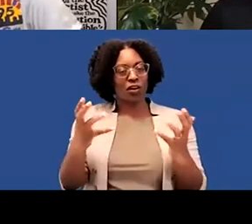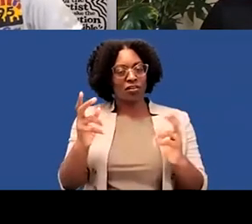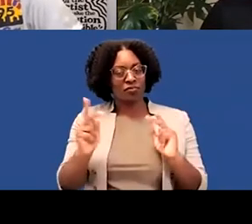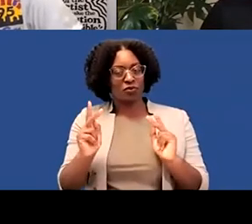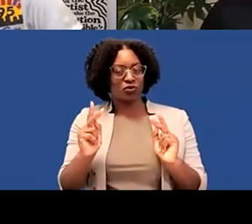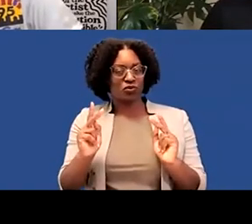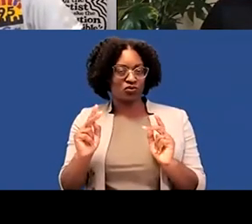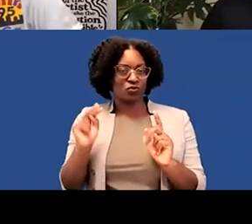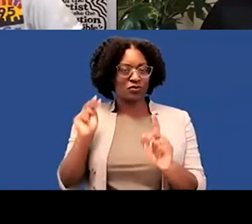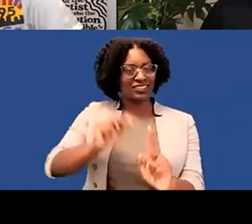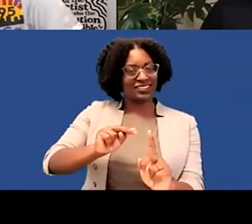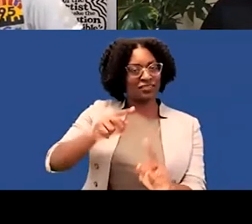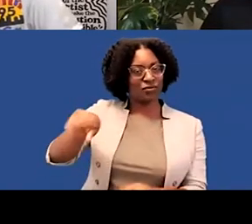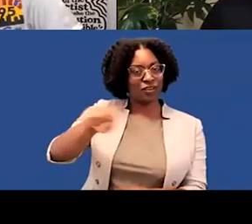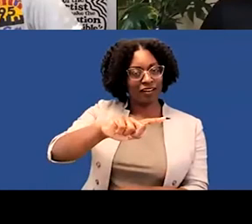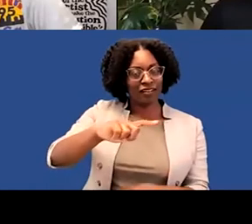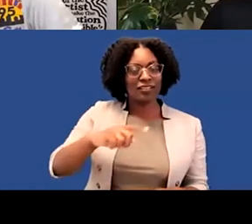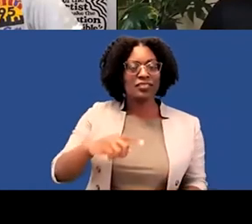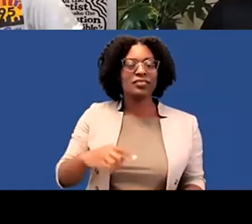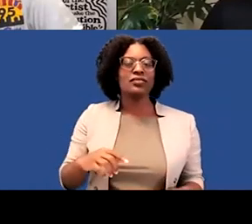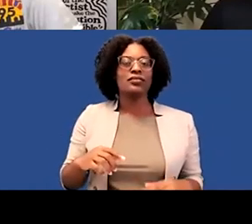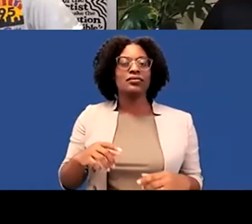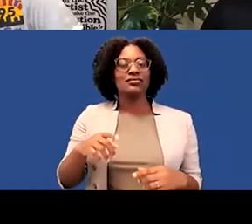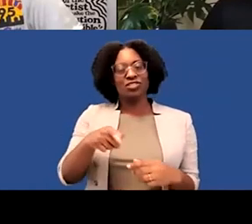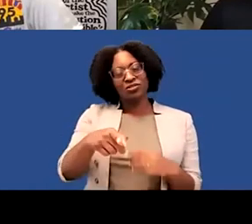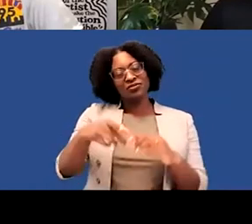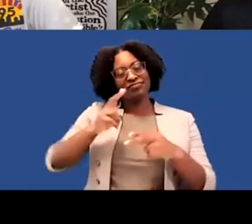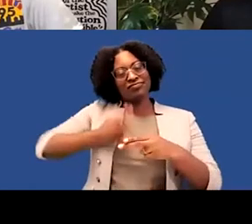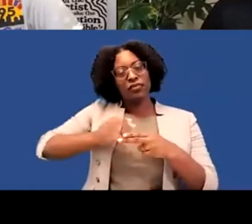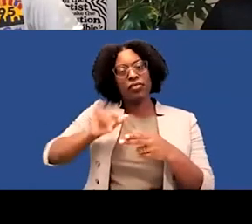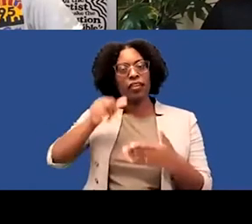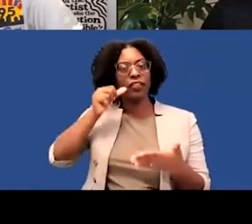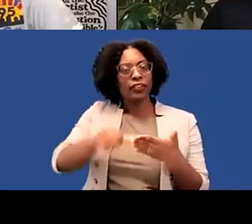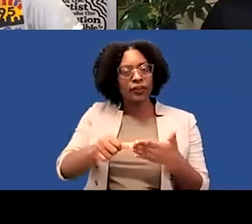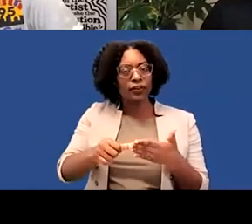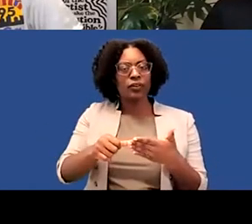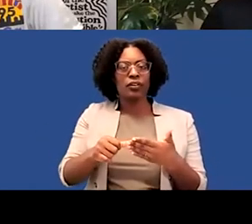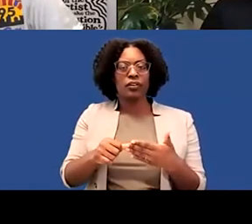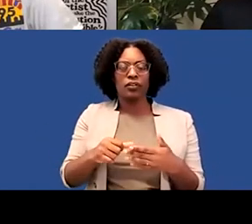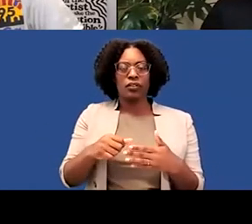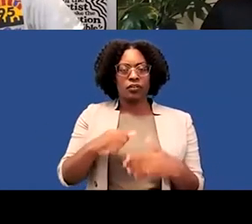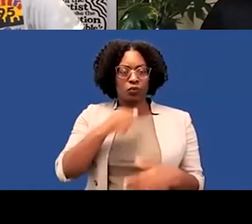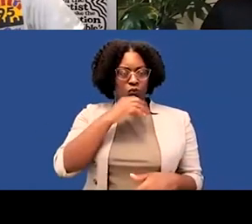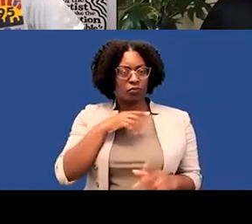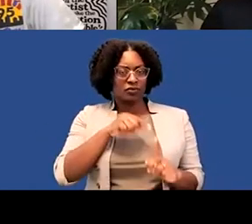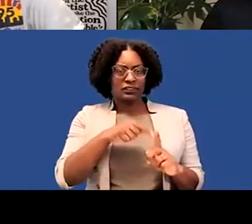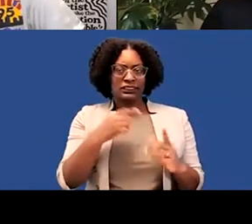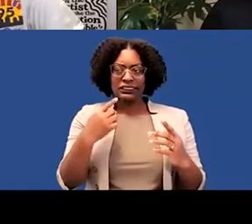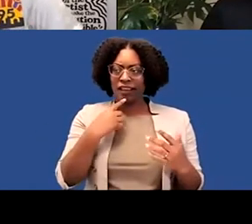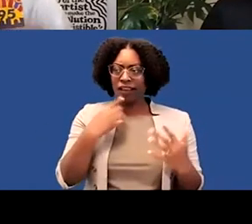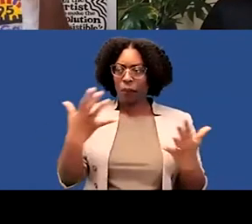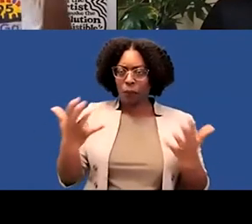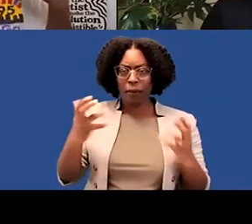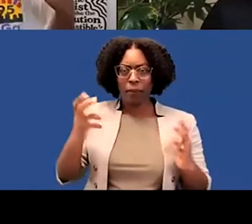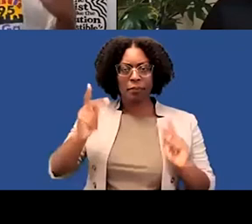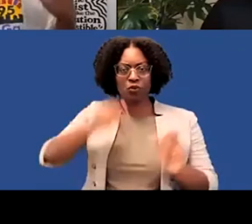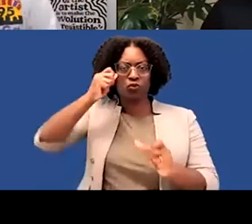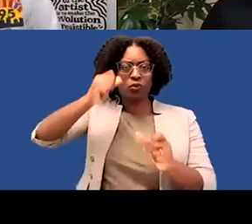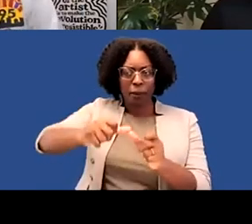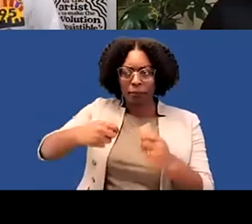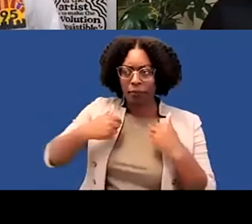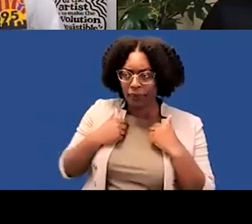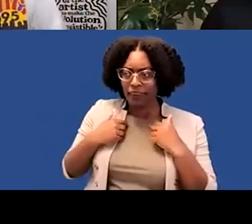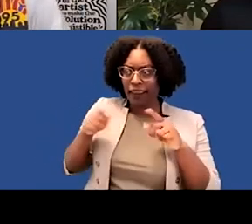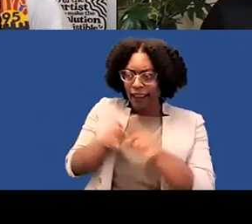want to be remembered, how you want your future to look, maybe. Sorry, my brain is just doing a lot of